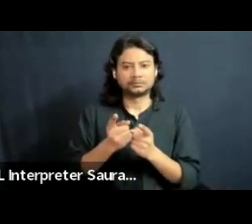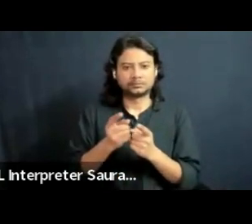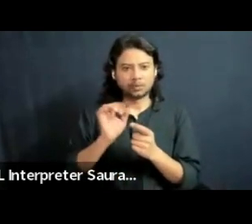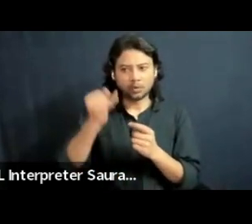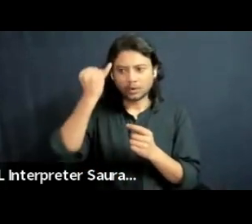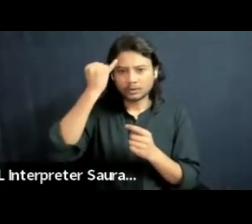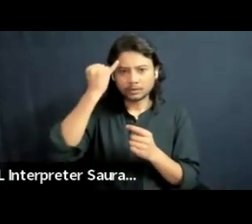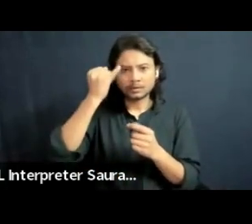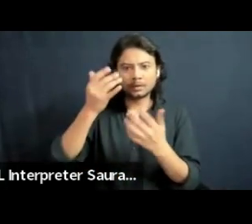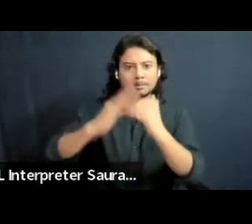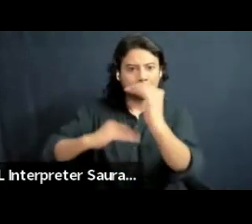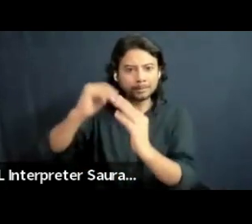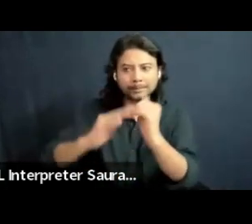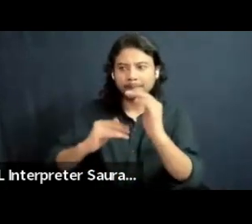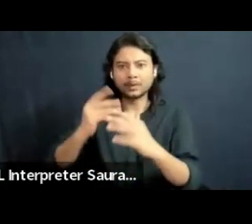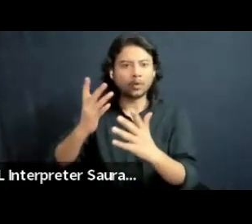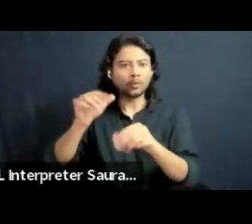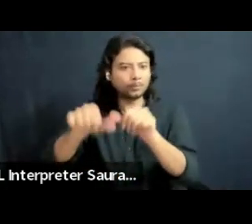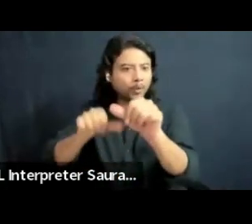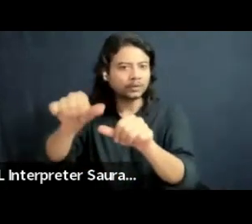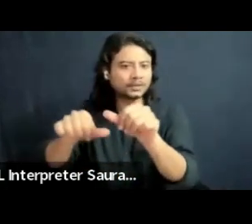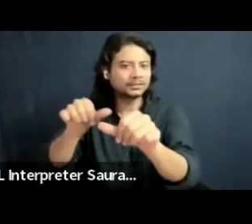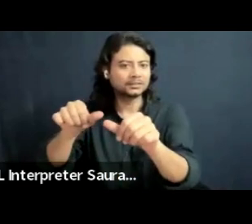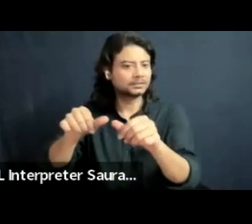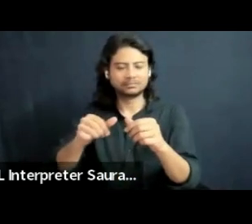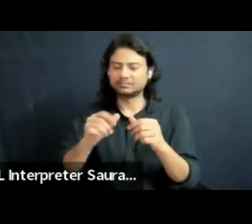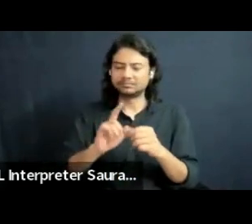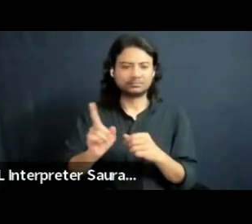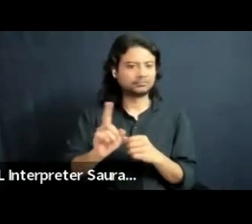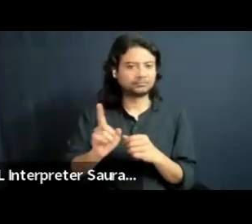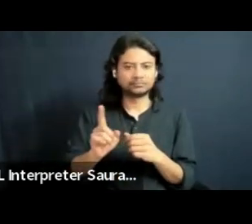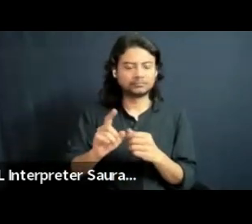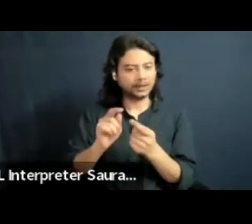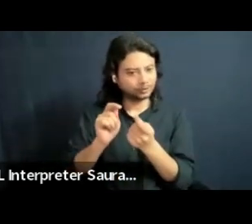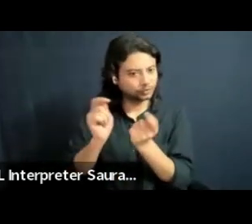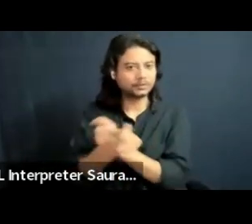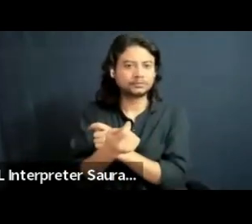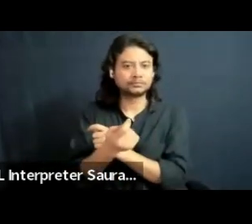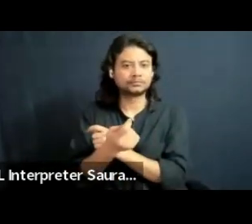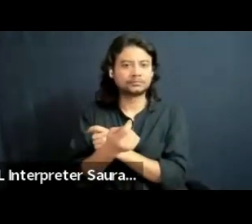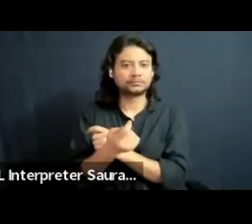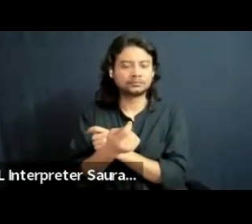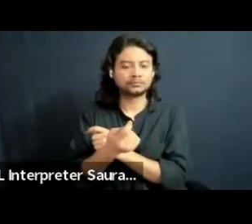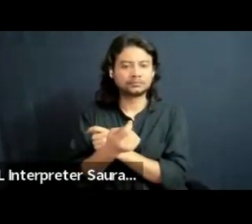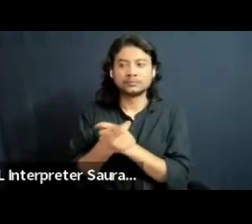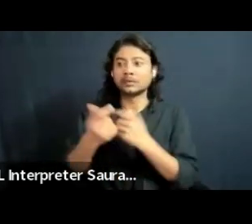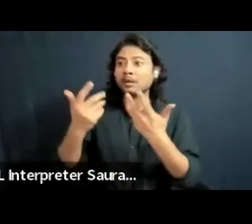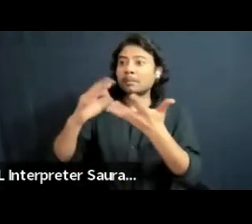it is really her right. It's not including her in what we have already, because that's not inclusion.